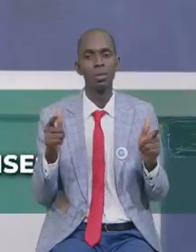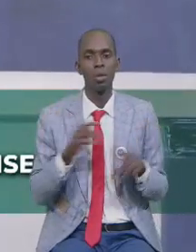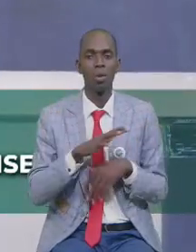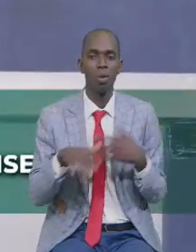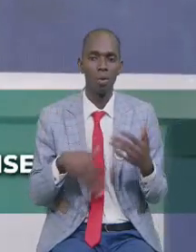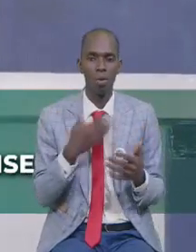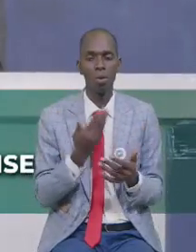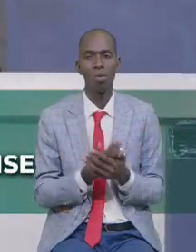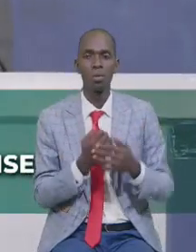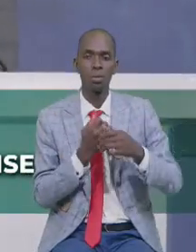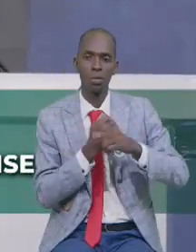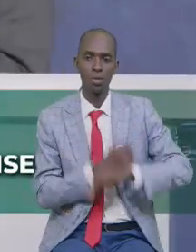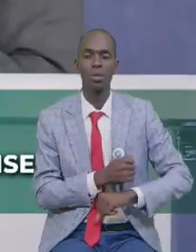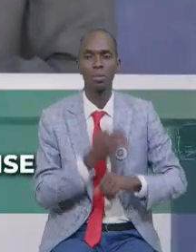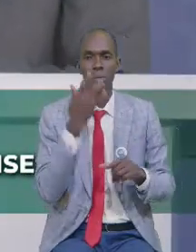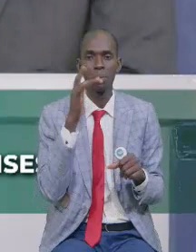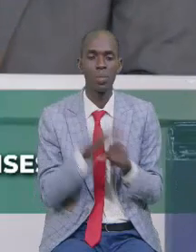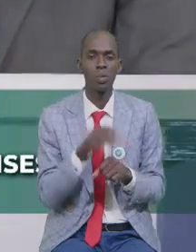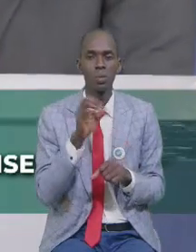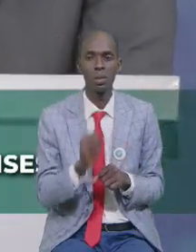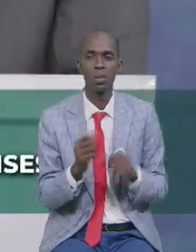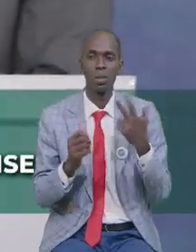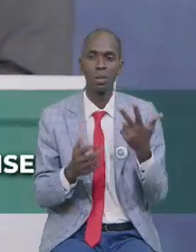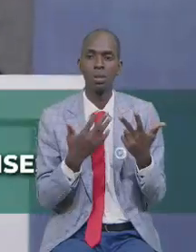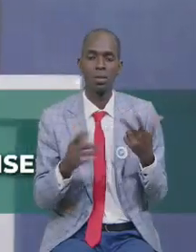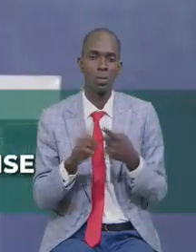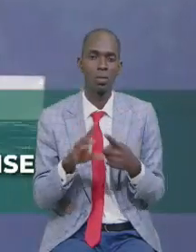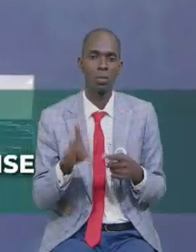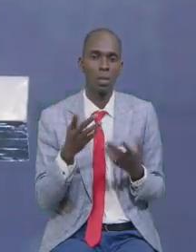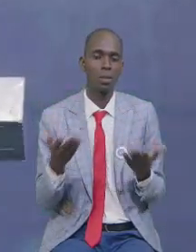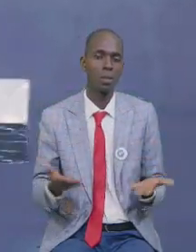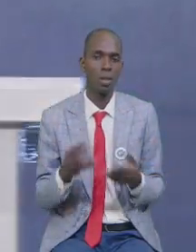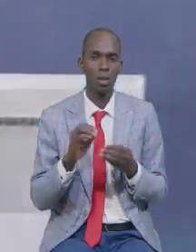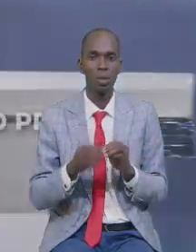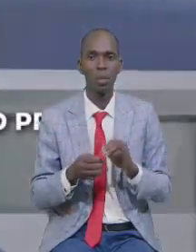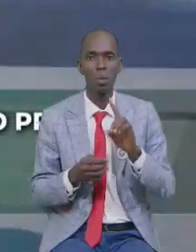secured promises. Three things we're looking at here. Number one,